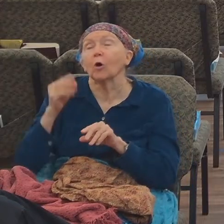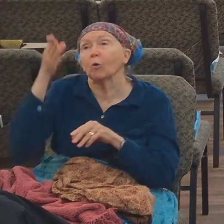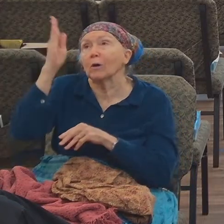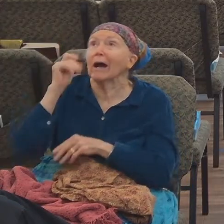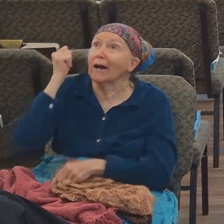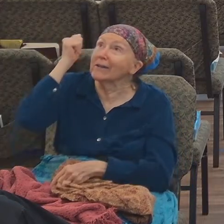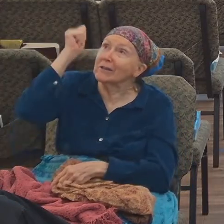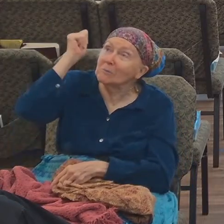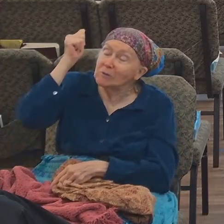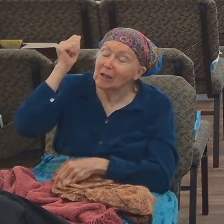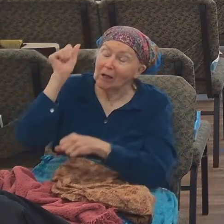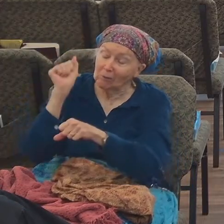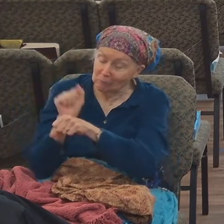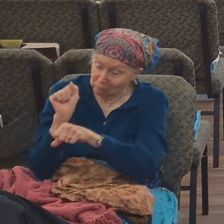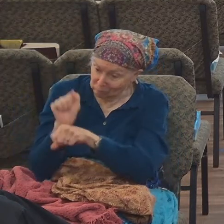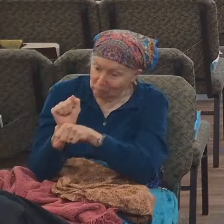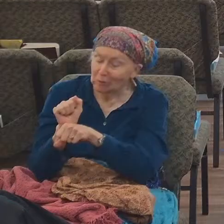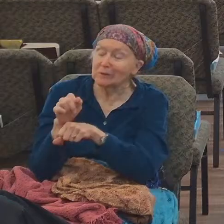work.